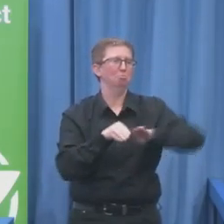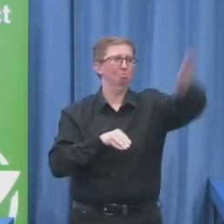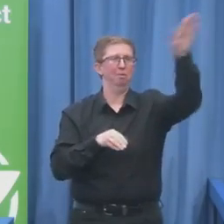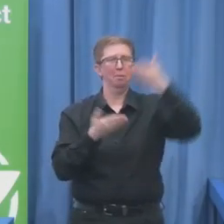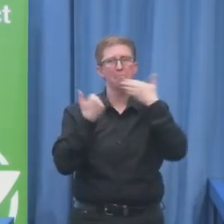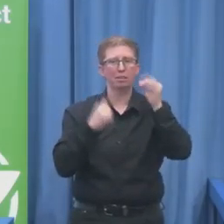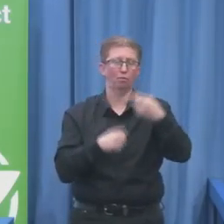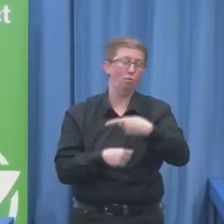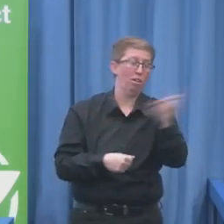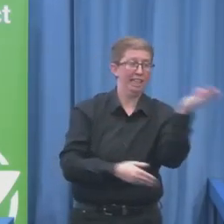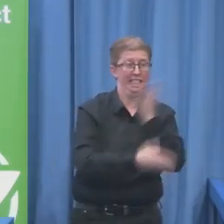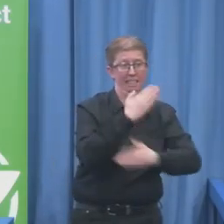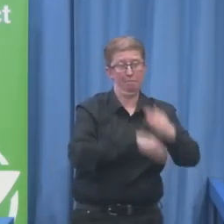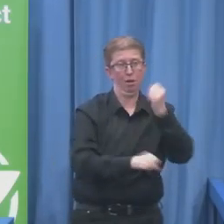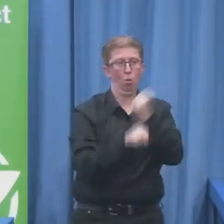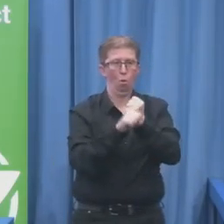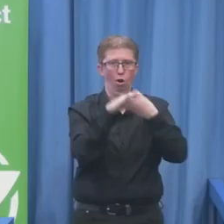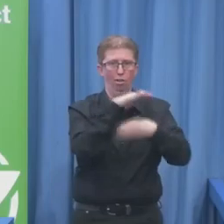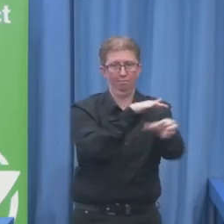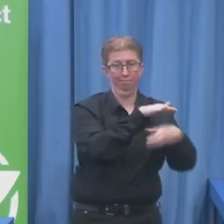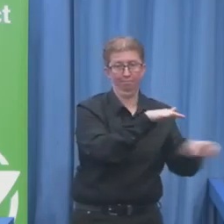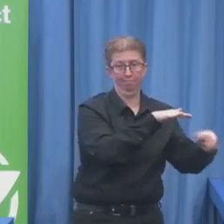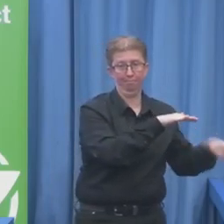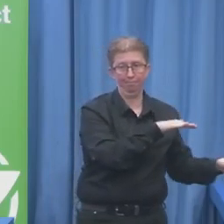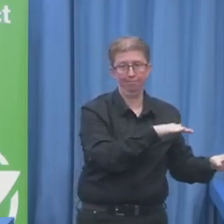Okay, thank you for the question.